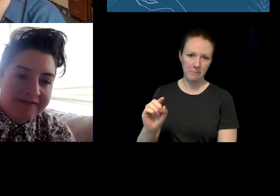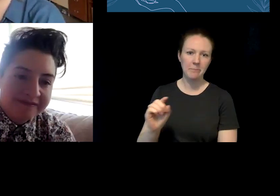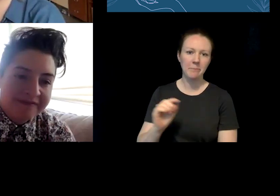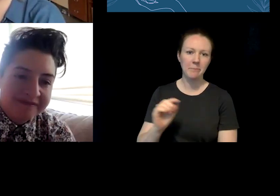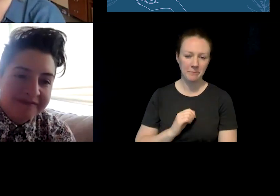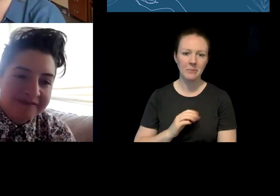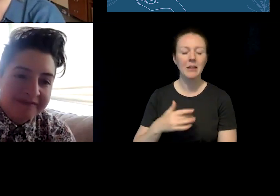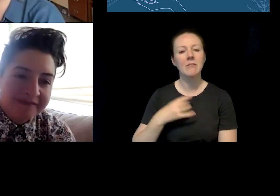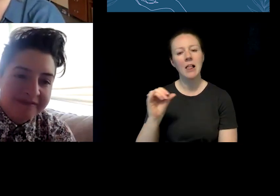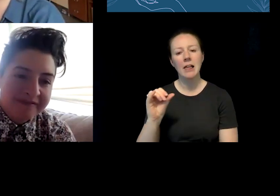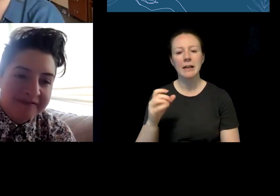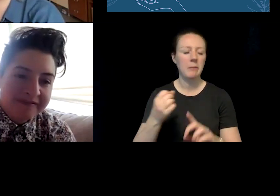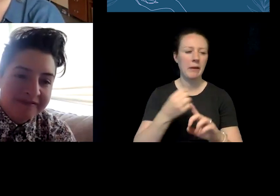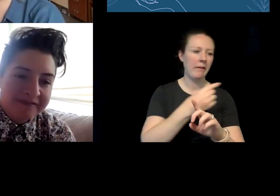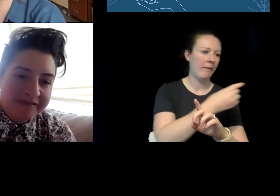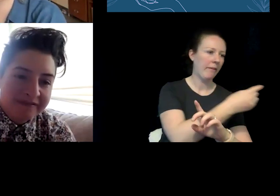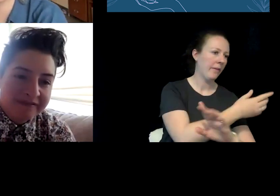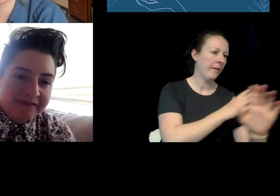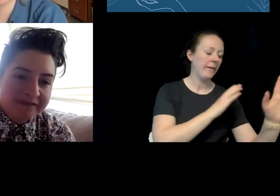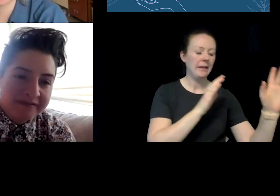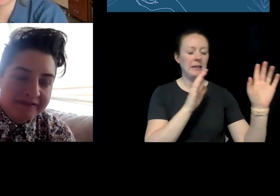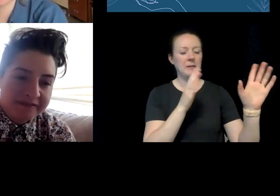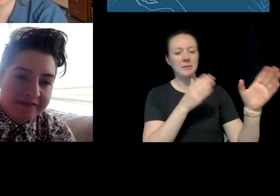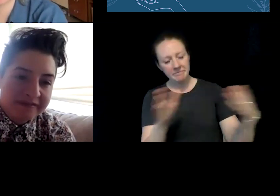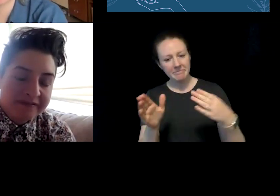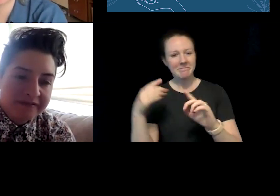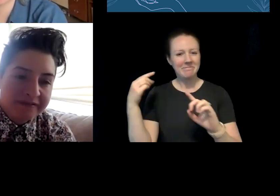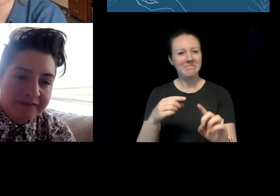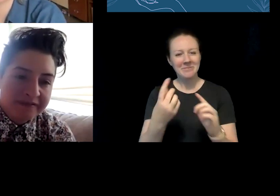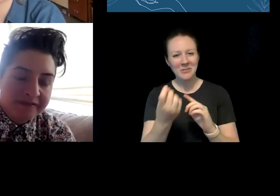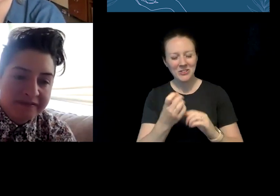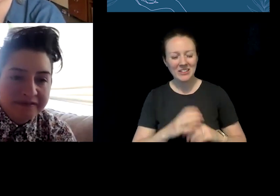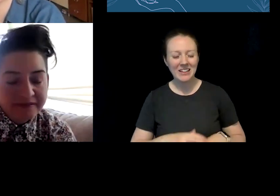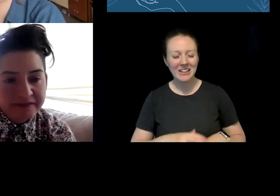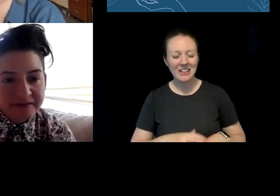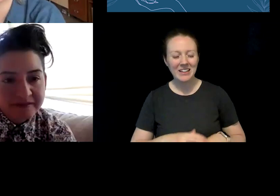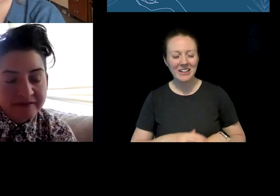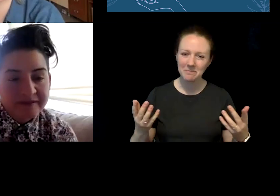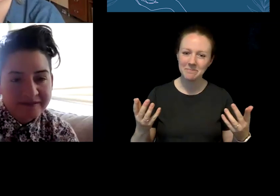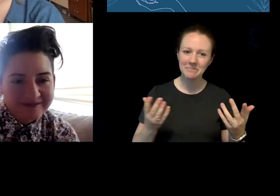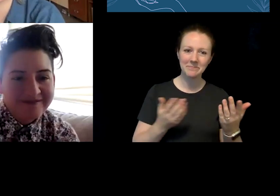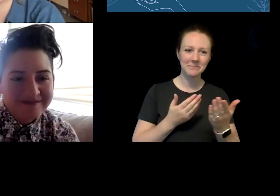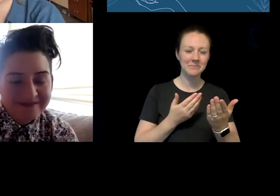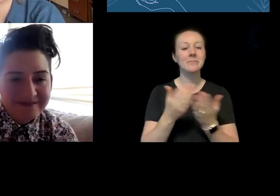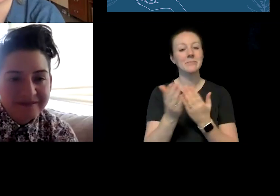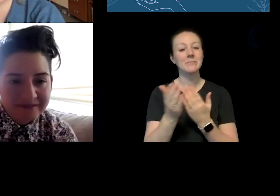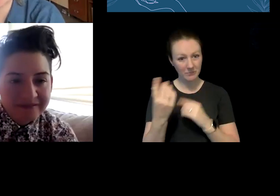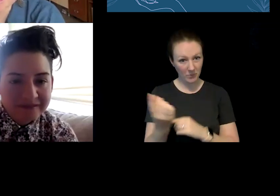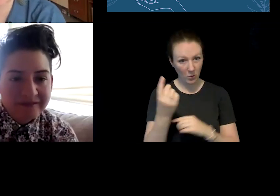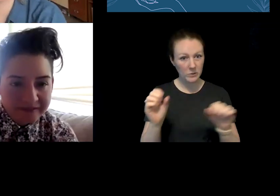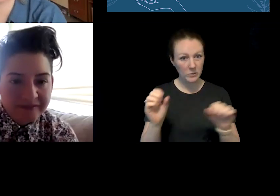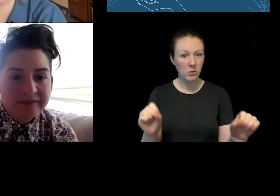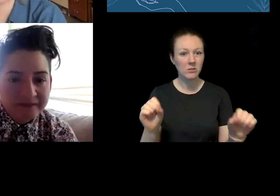I feel like I've kind of drifted away from the question, but it's always possible to